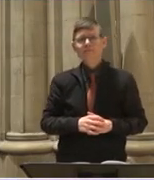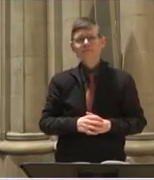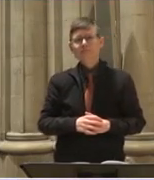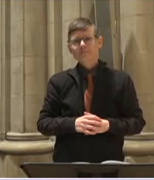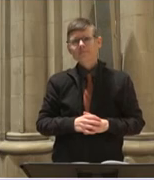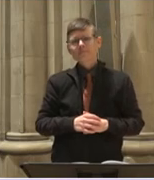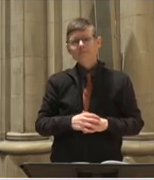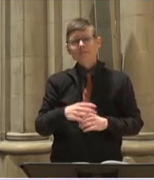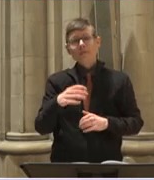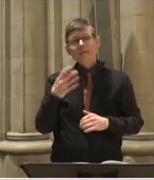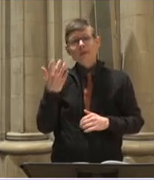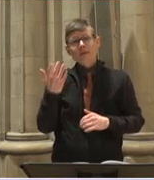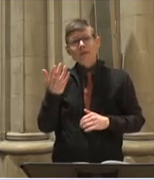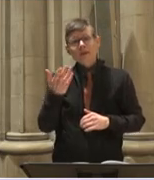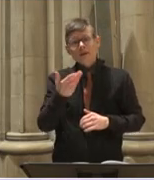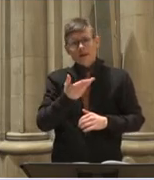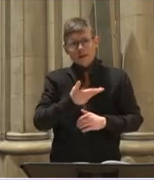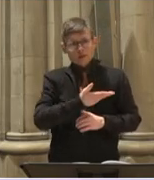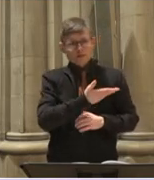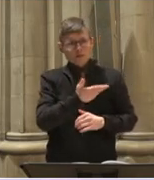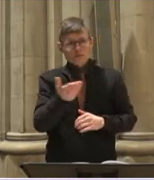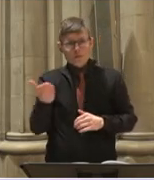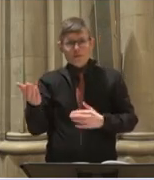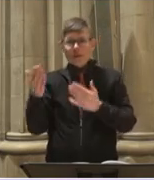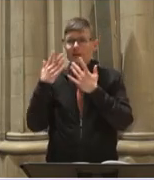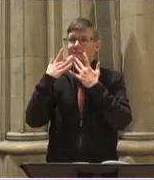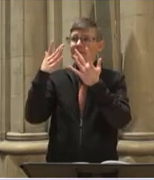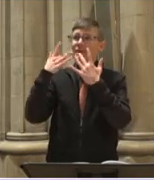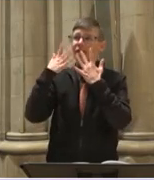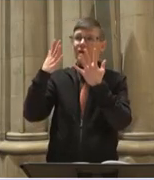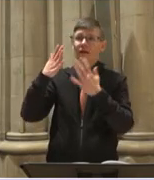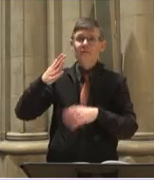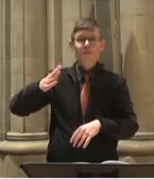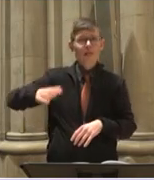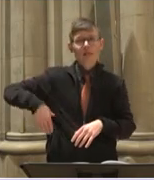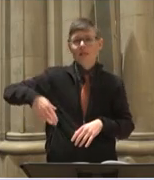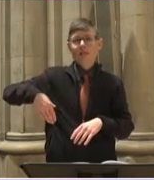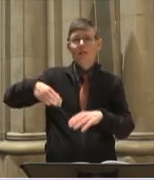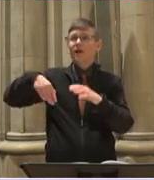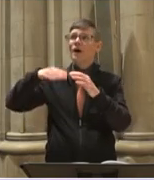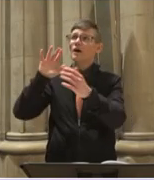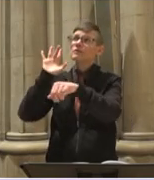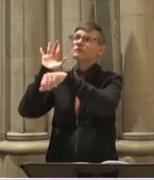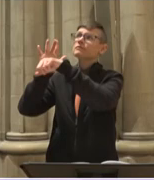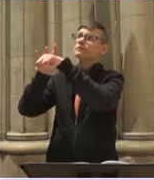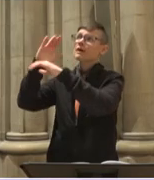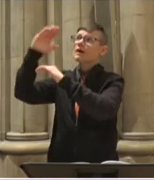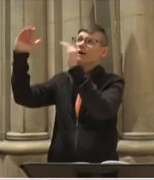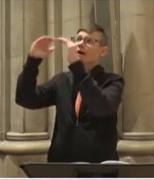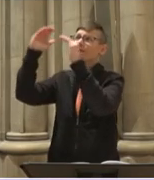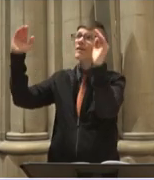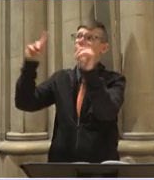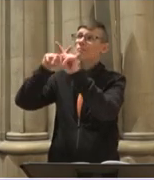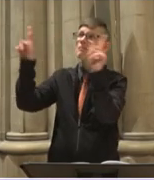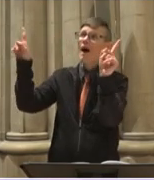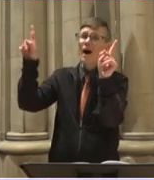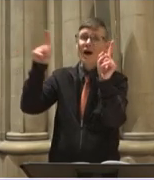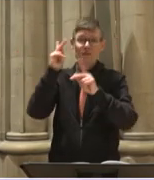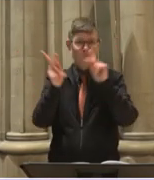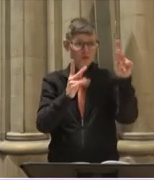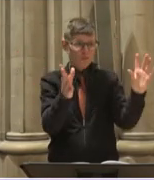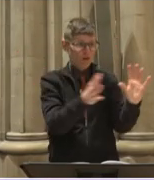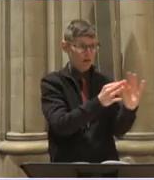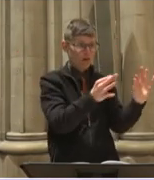And so they sang, "Ain't been to heaven, but I've been told, streets up there